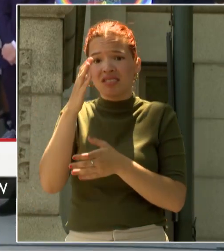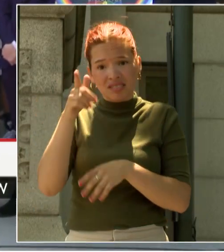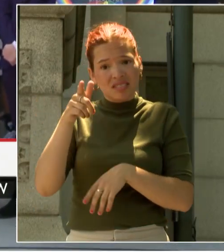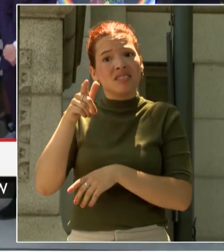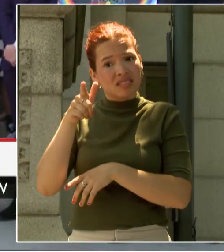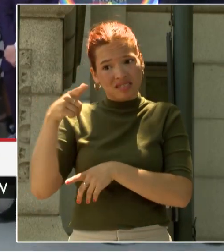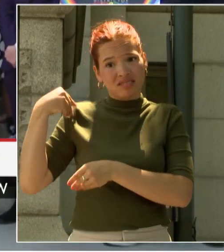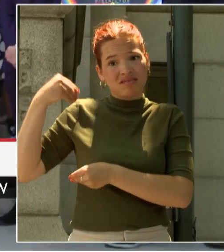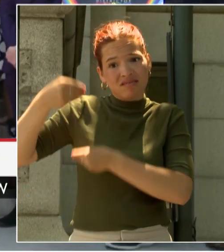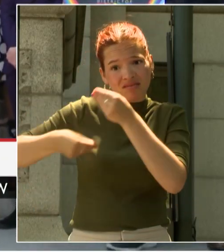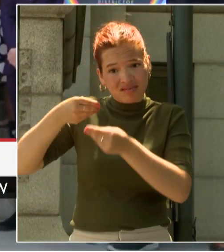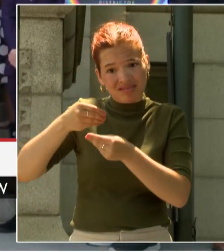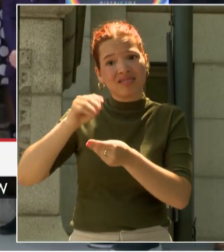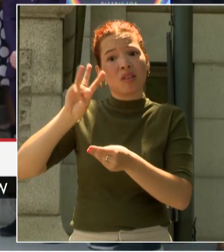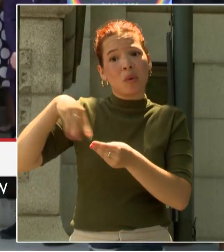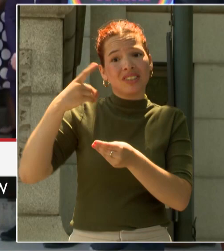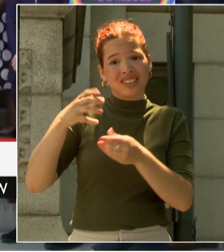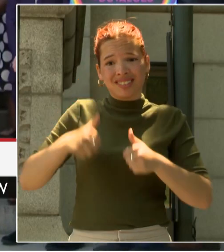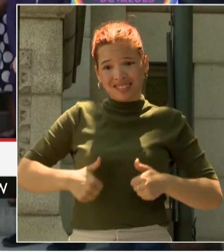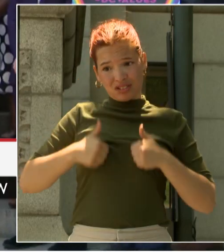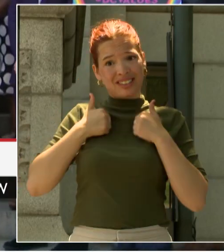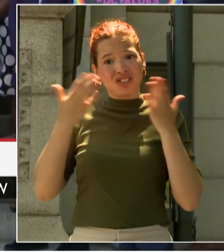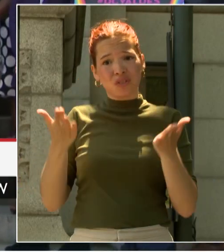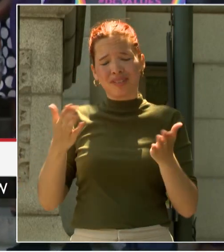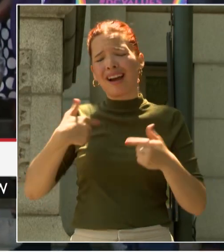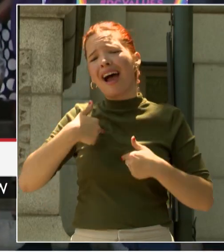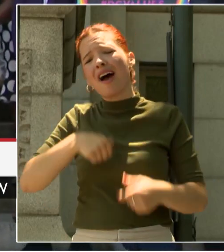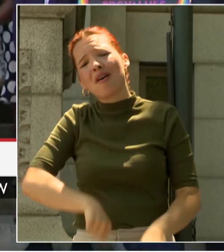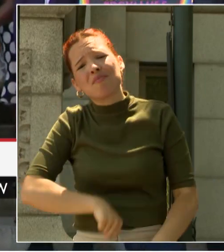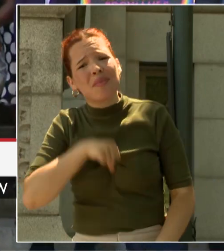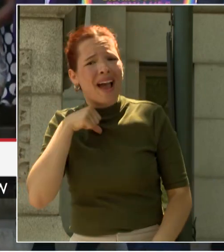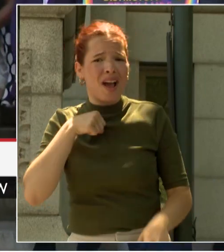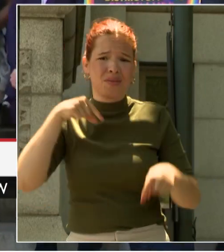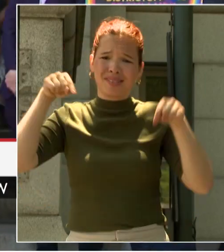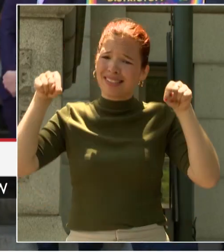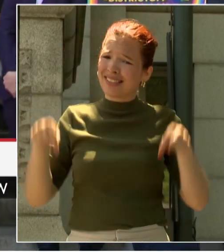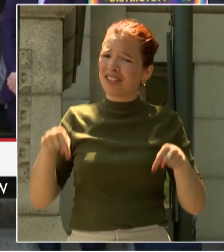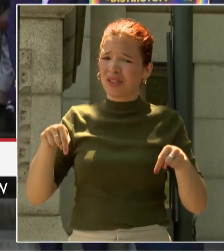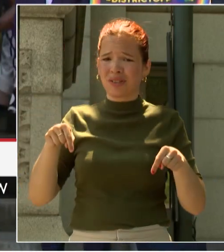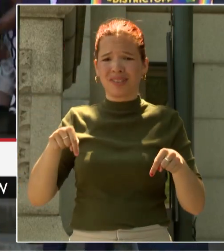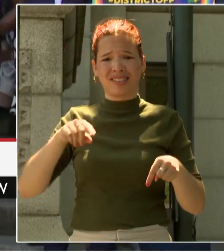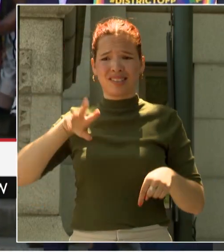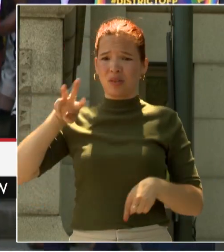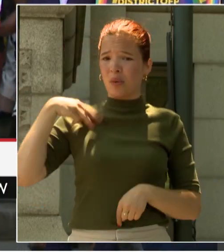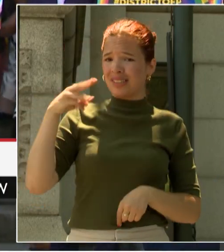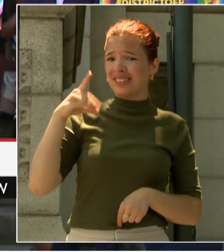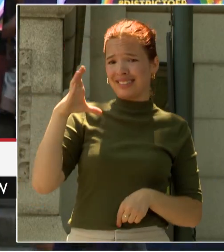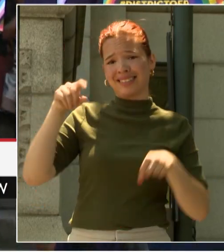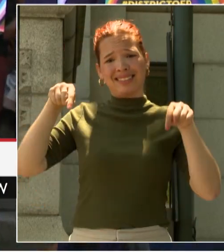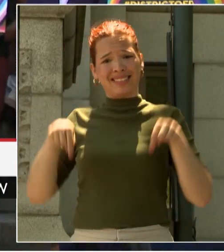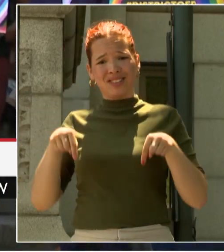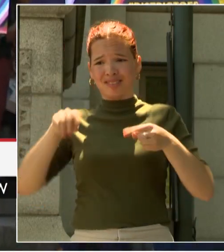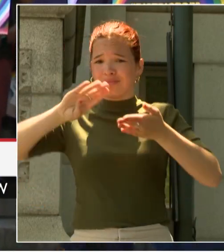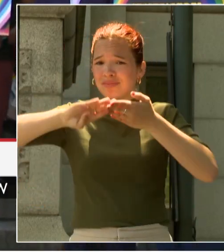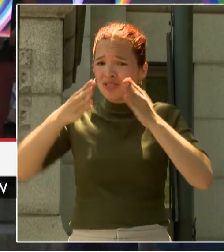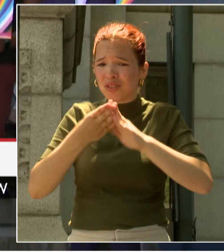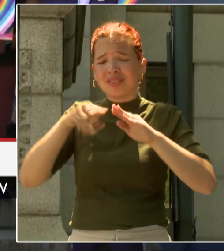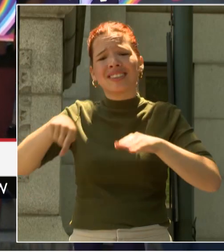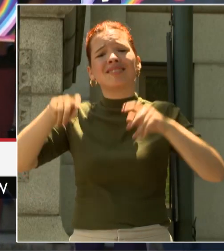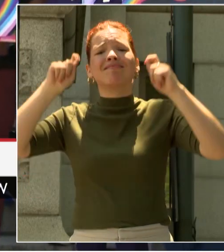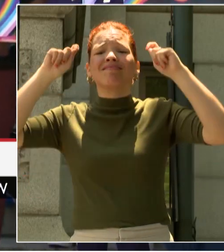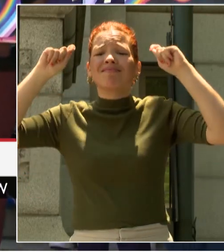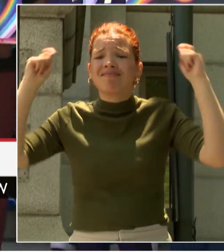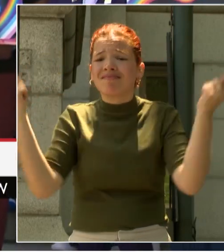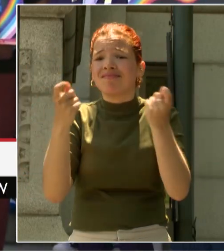Washingtonian, I am so proud of our city. I'm so proud to be a Washingtonian because we are a community that celebrates diversity